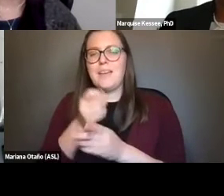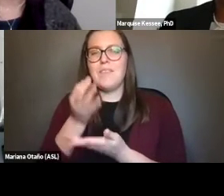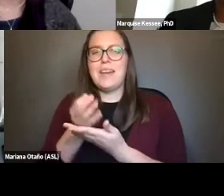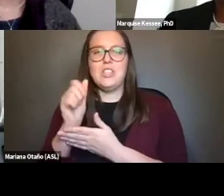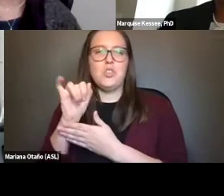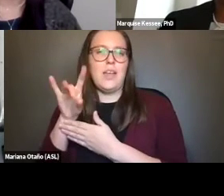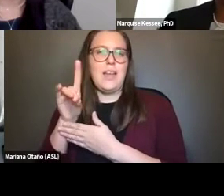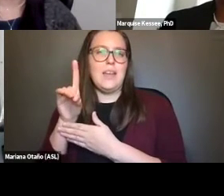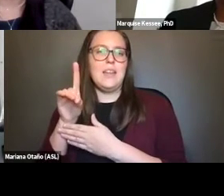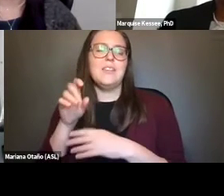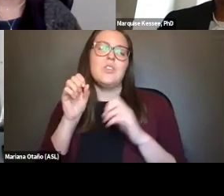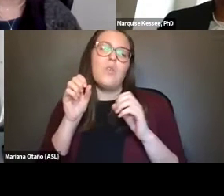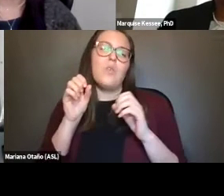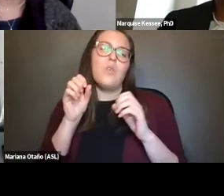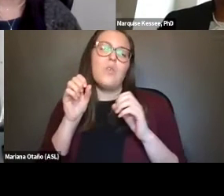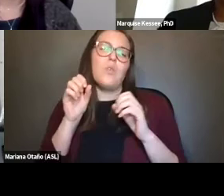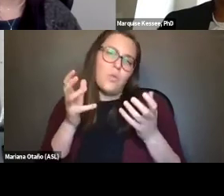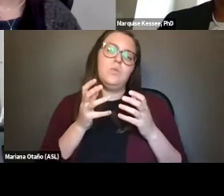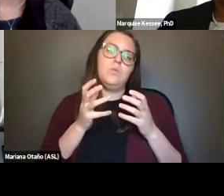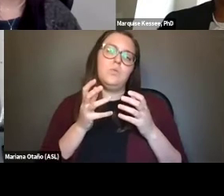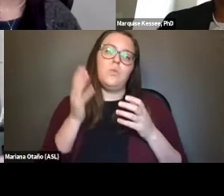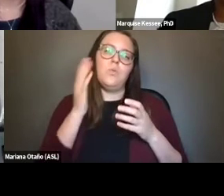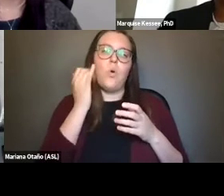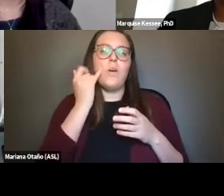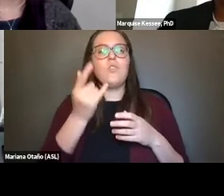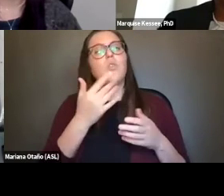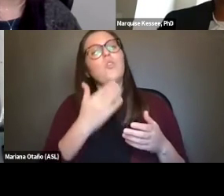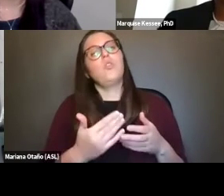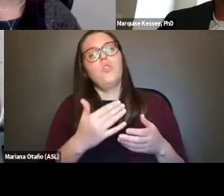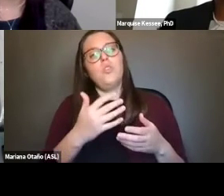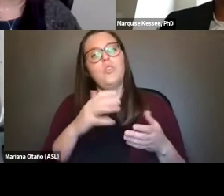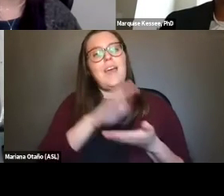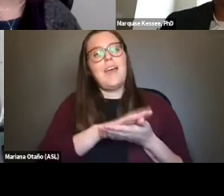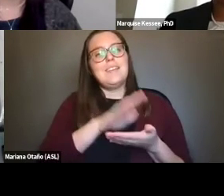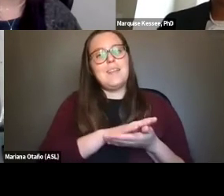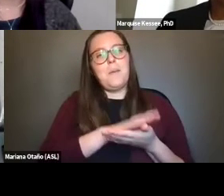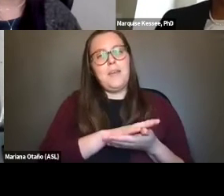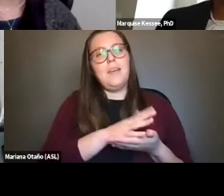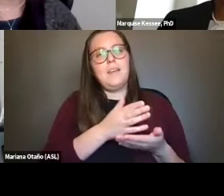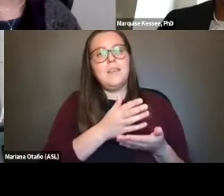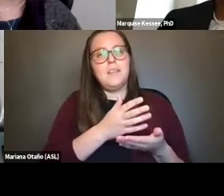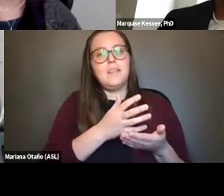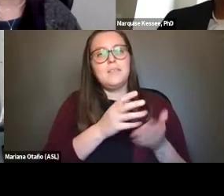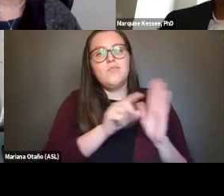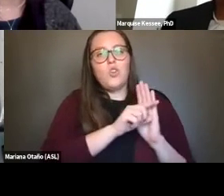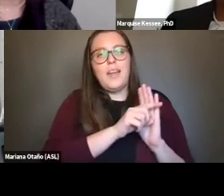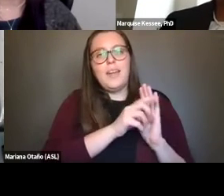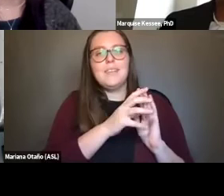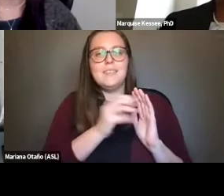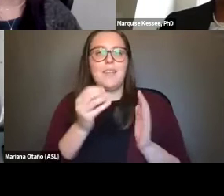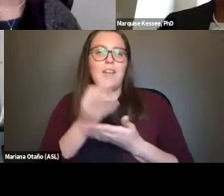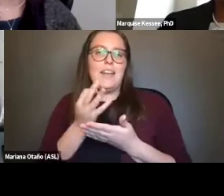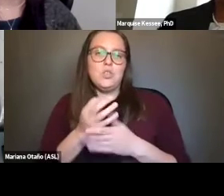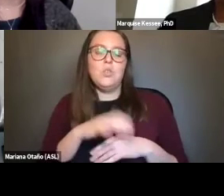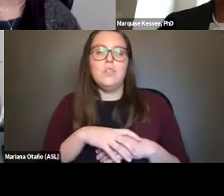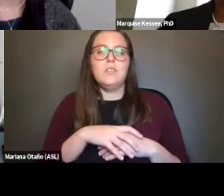sure that you are in good academic and financial standing with your previous school before transferring. So that would be my biggest thing. And there also,